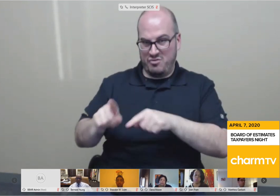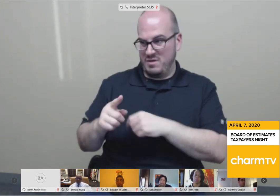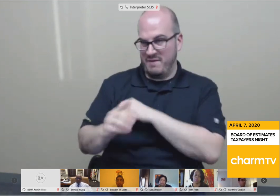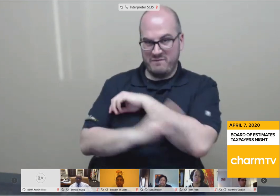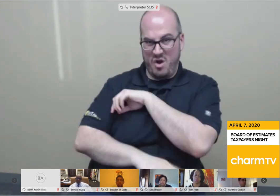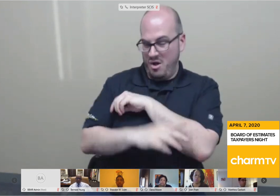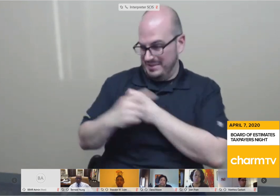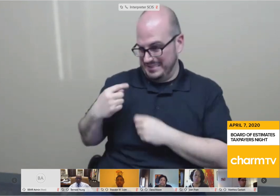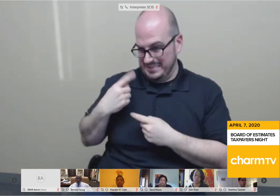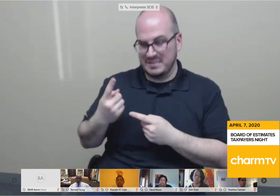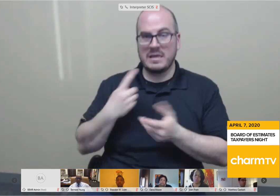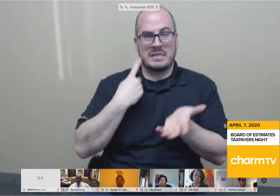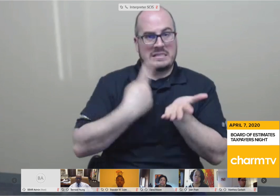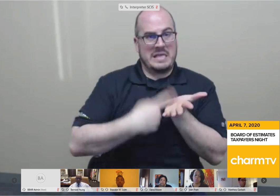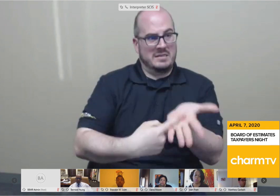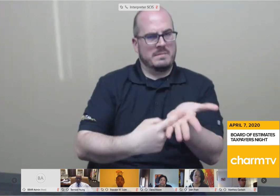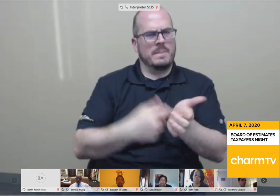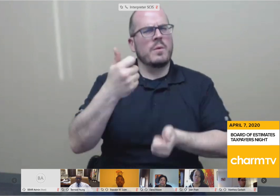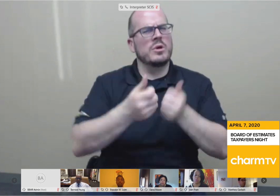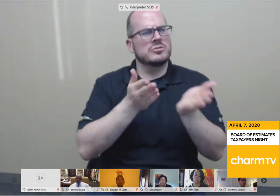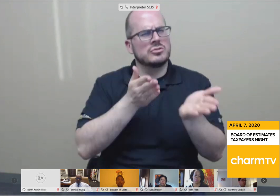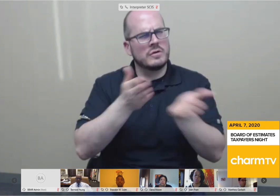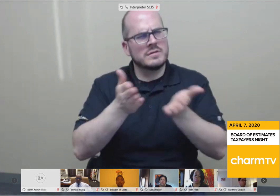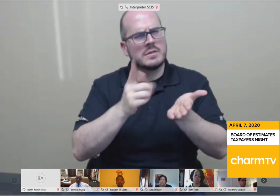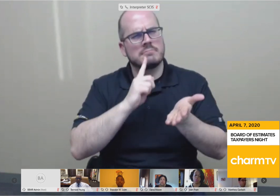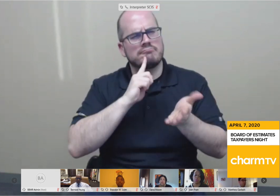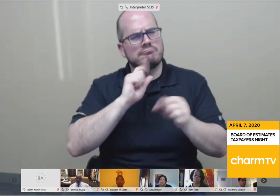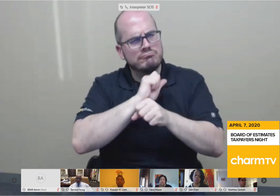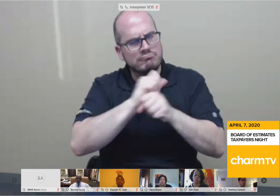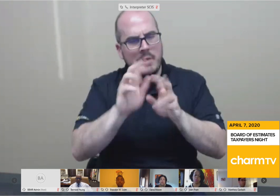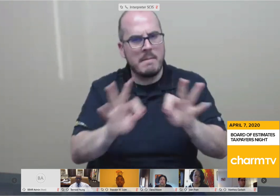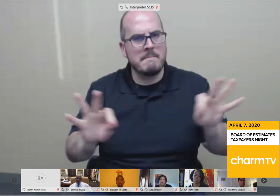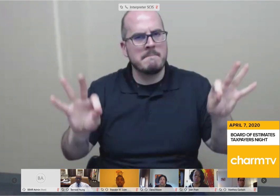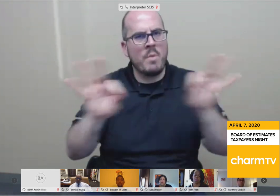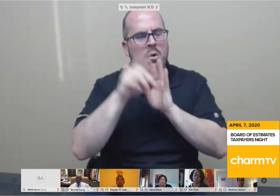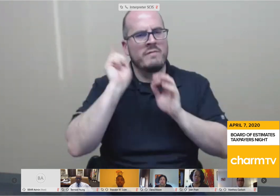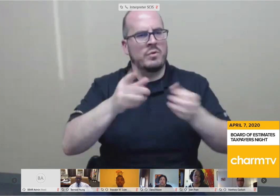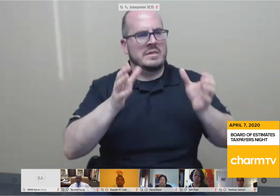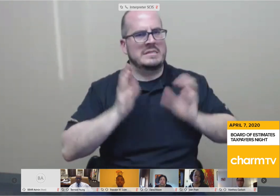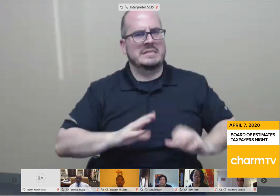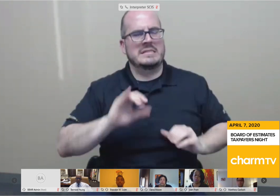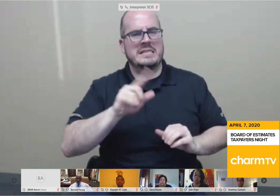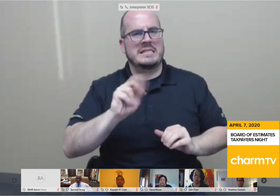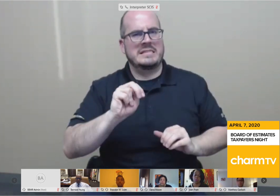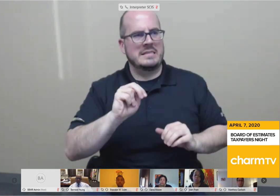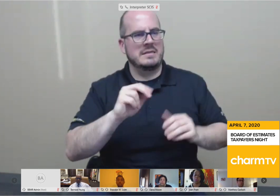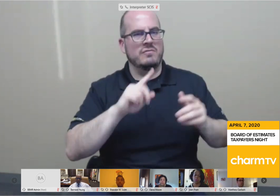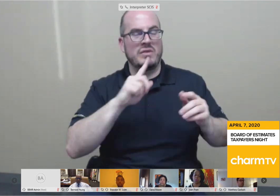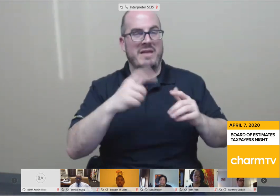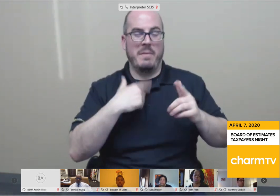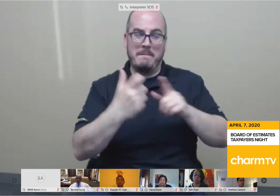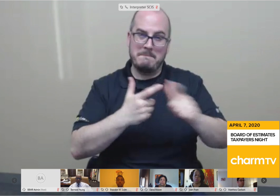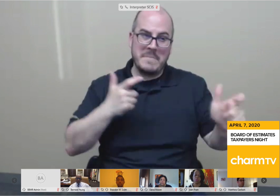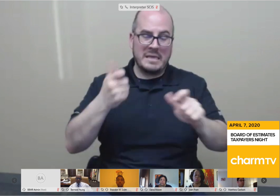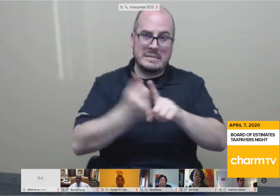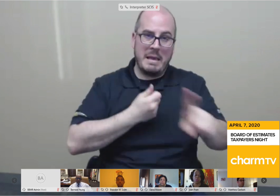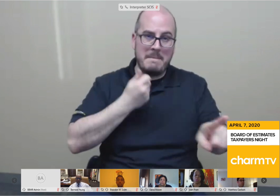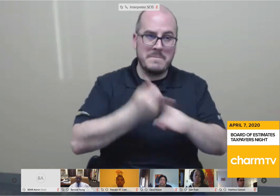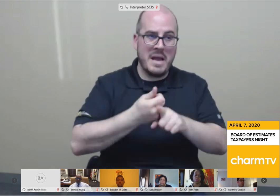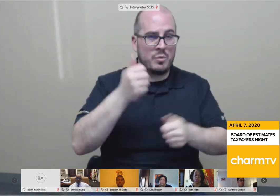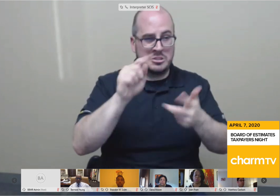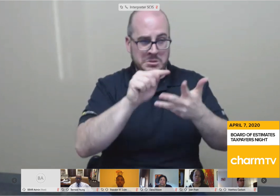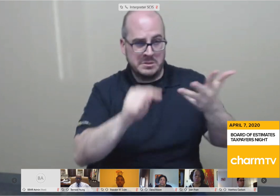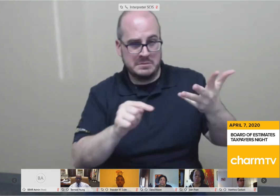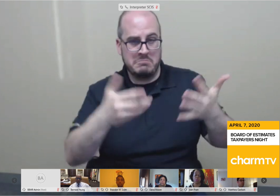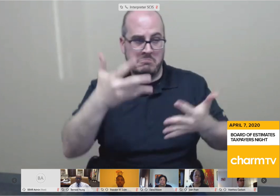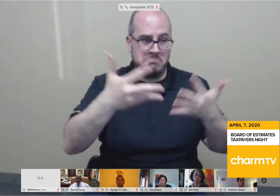agencies which services are really, really important to the citizens and make the biggest impact, and which are the ones that, you